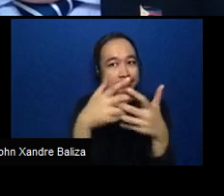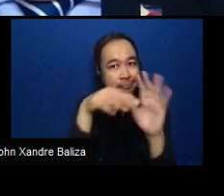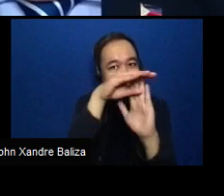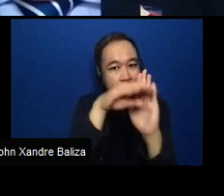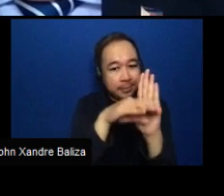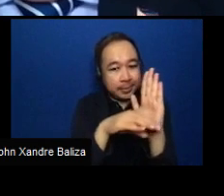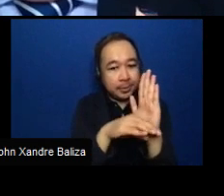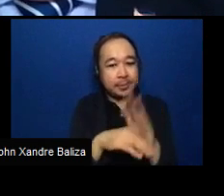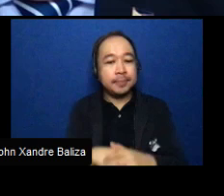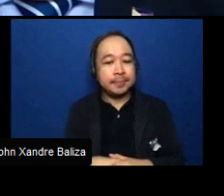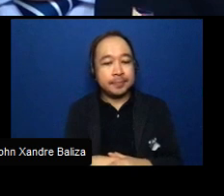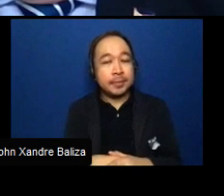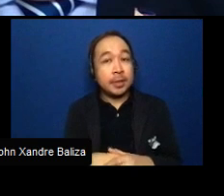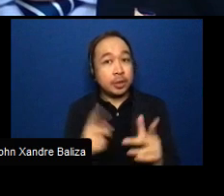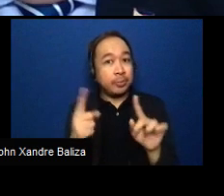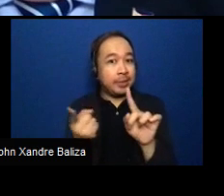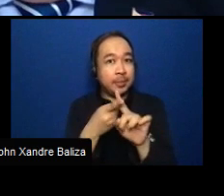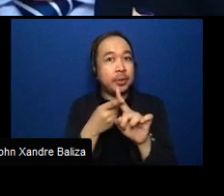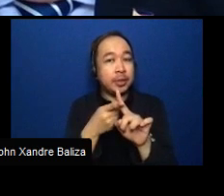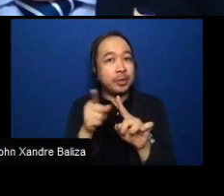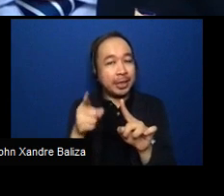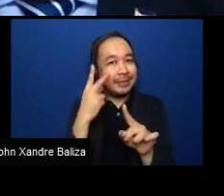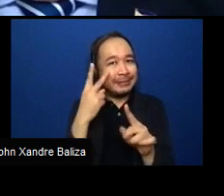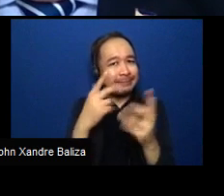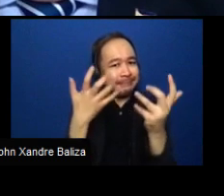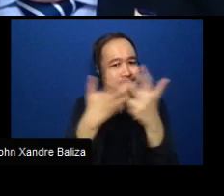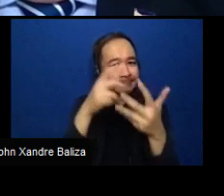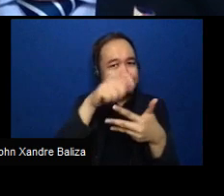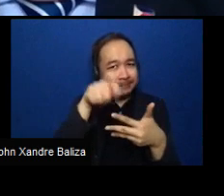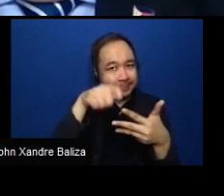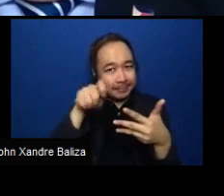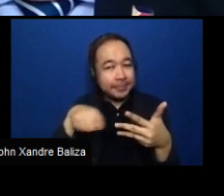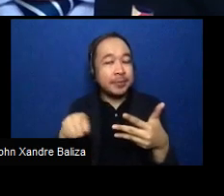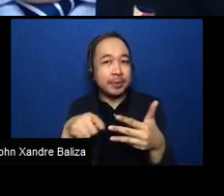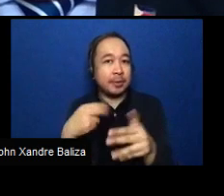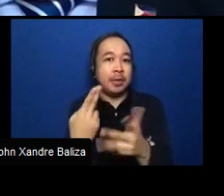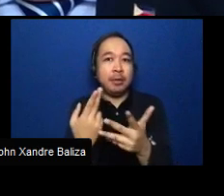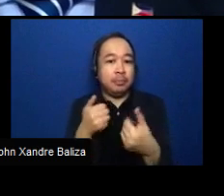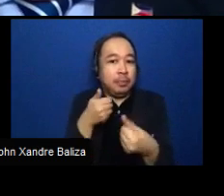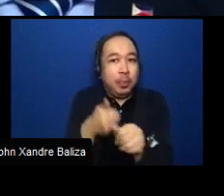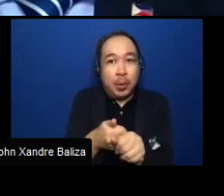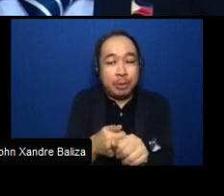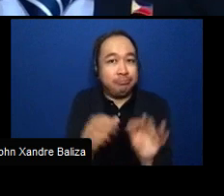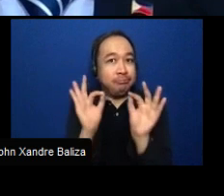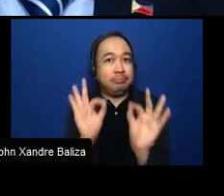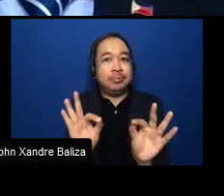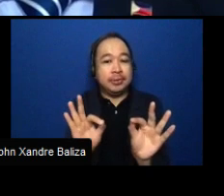importantly, to ensure that these indicator frameworks are used efficiently and can effectively